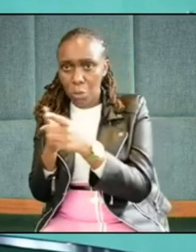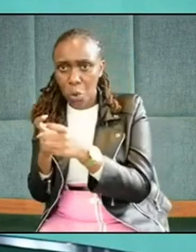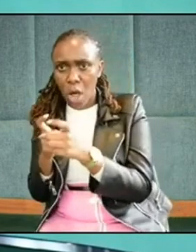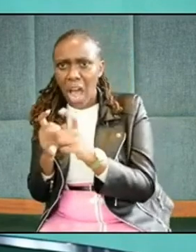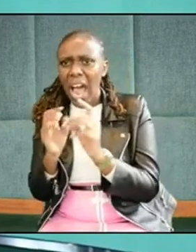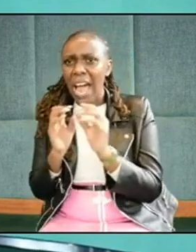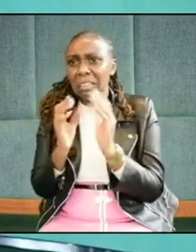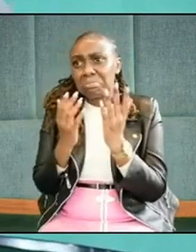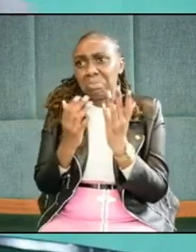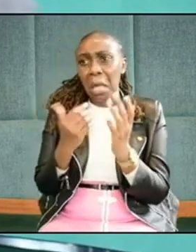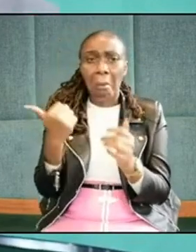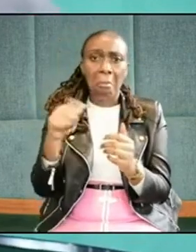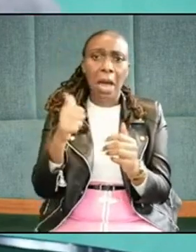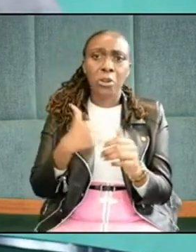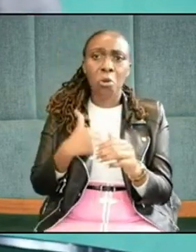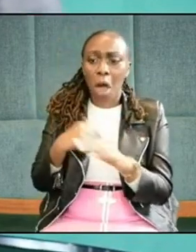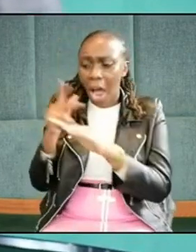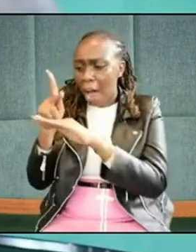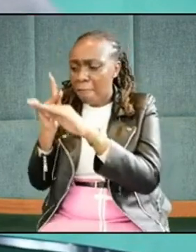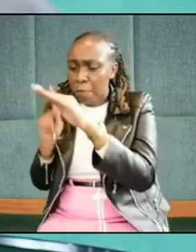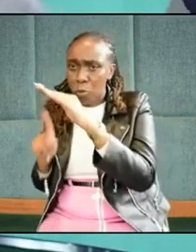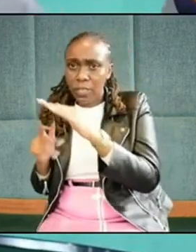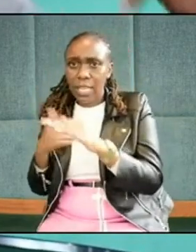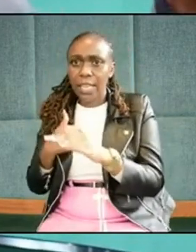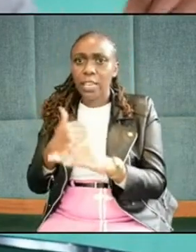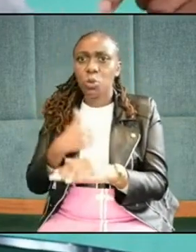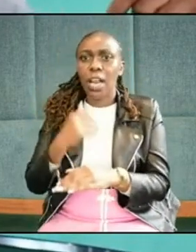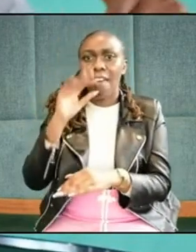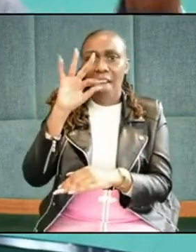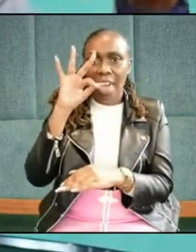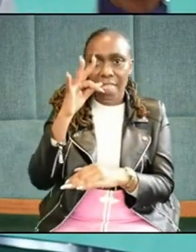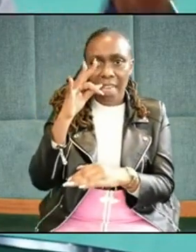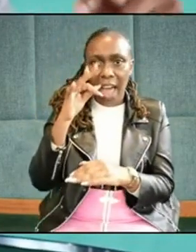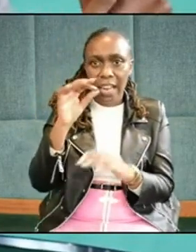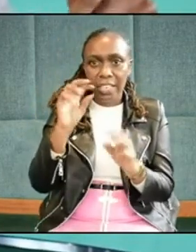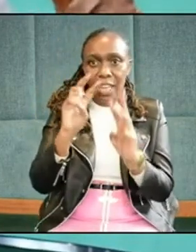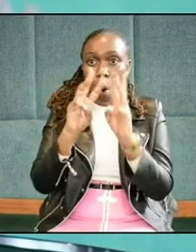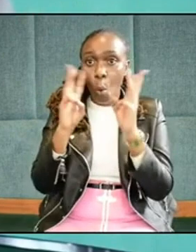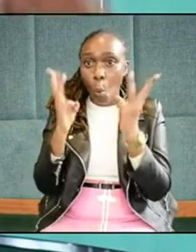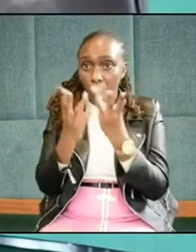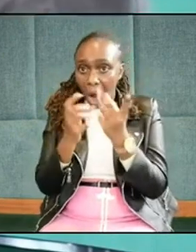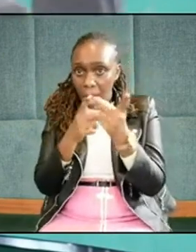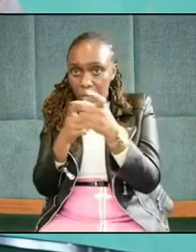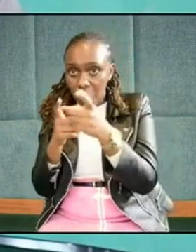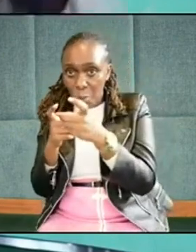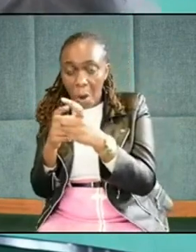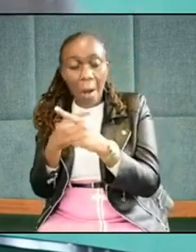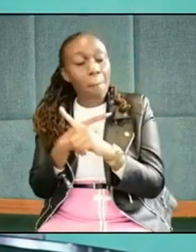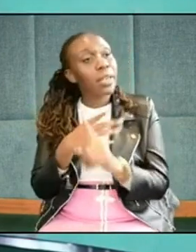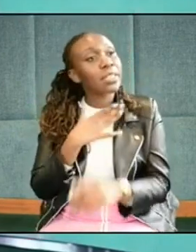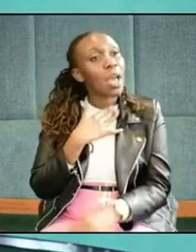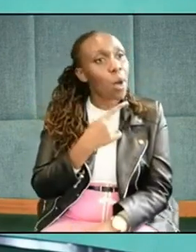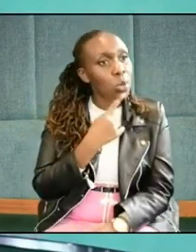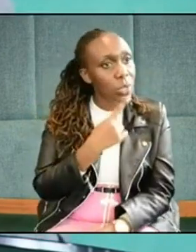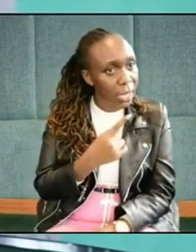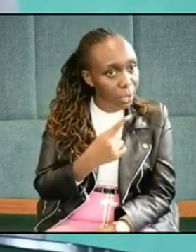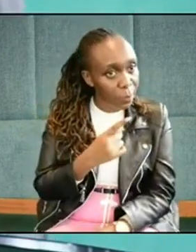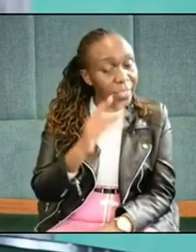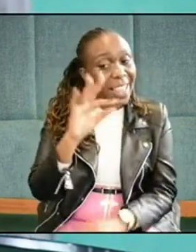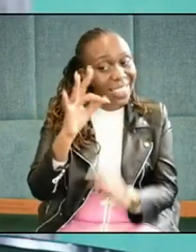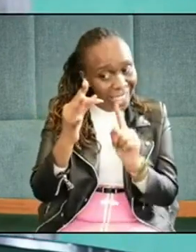prophecy that there will be a Third World War, but I want to say to you, it's raging on, and that war is self-denial.